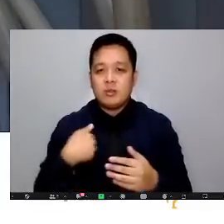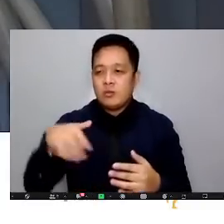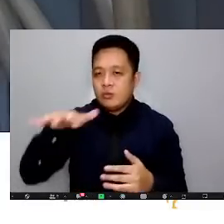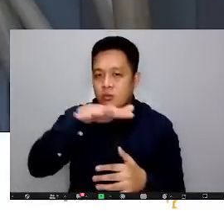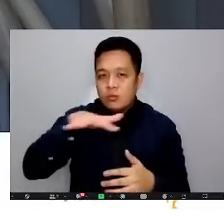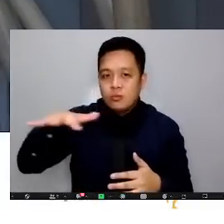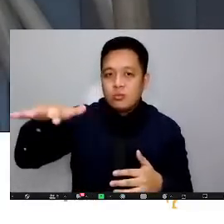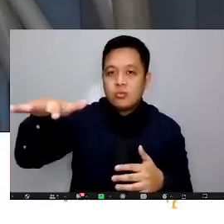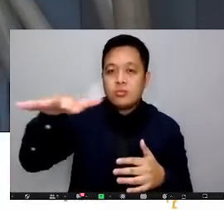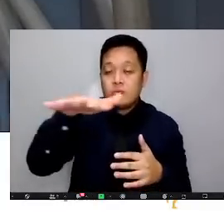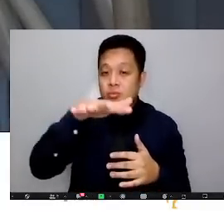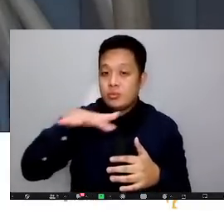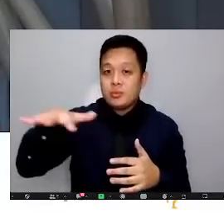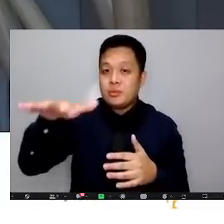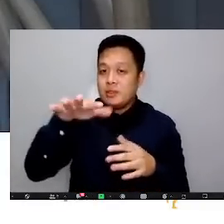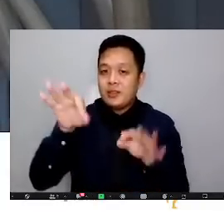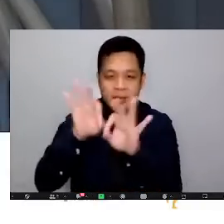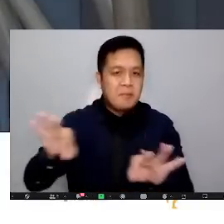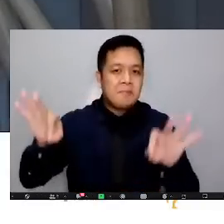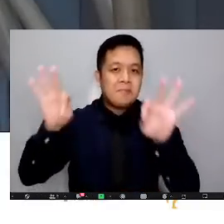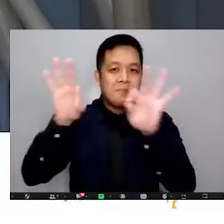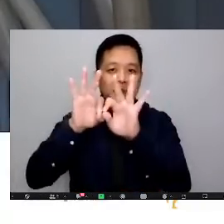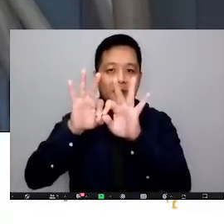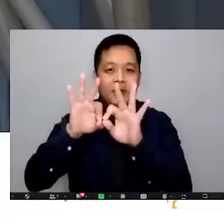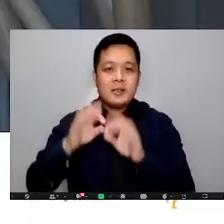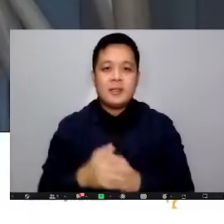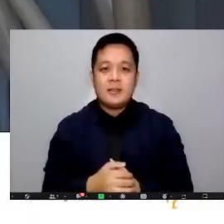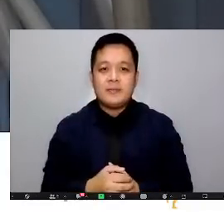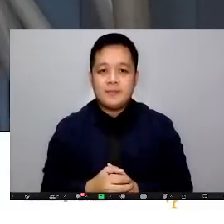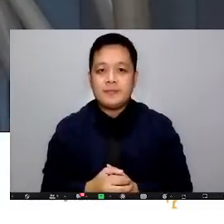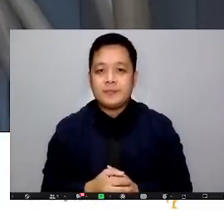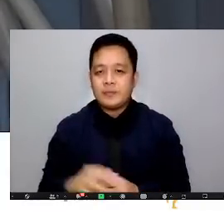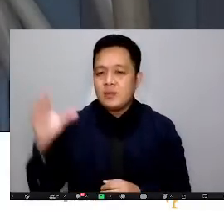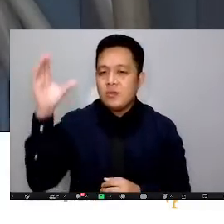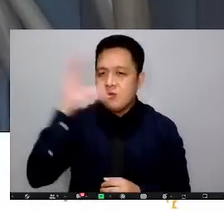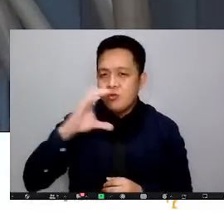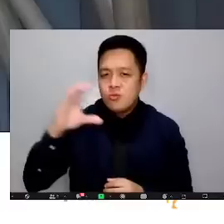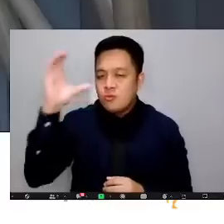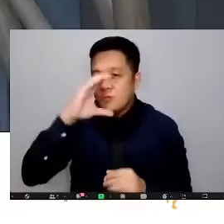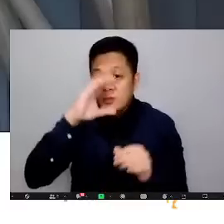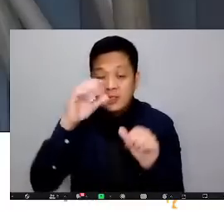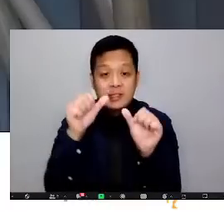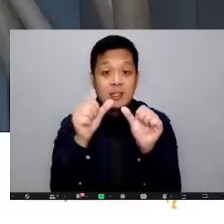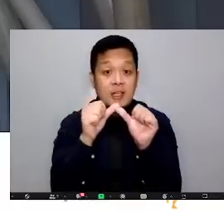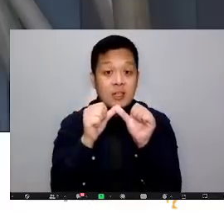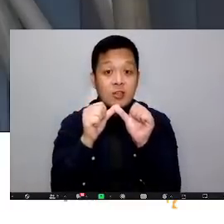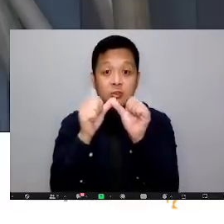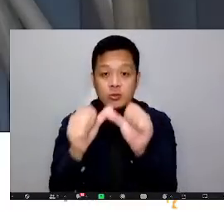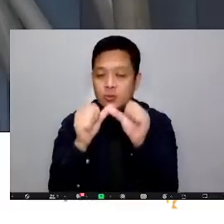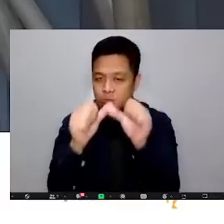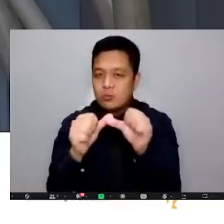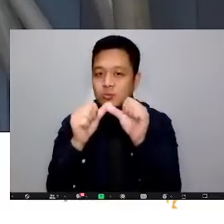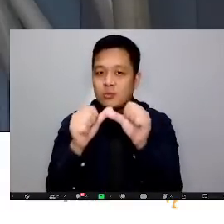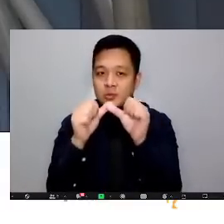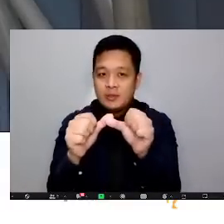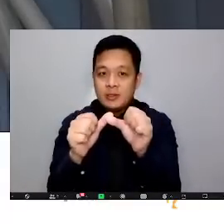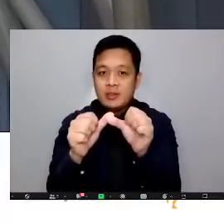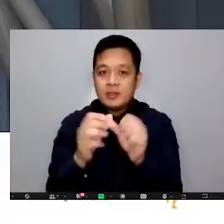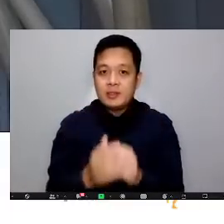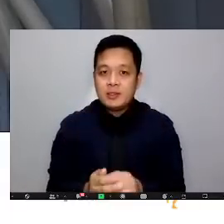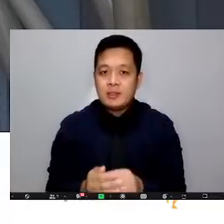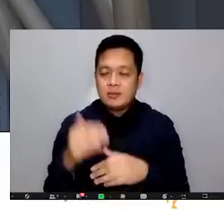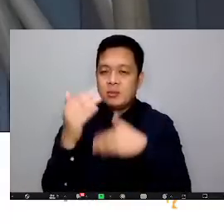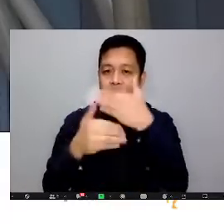more substantial. The search will continue, not until the empirical resources are